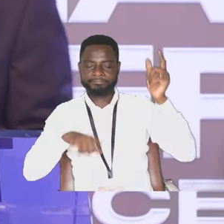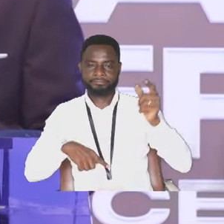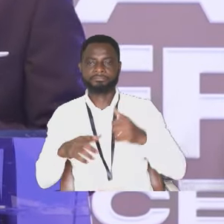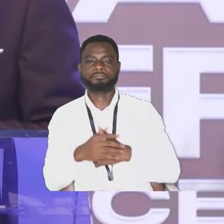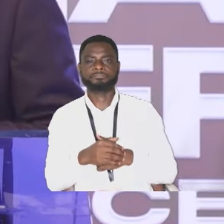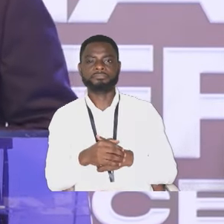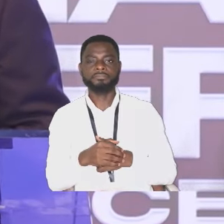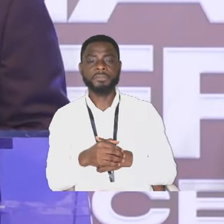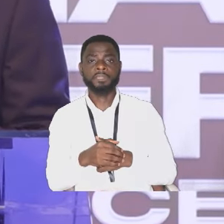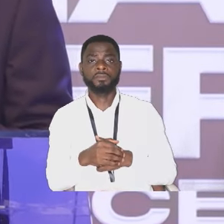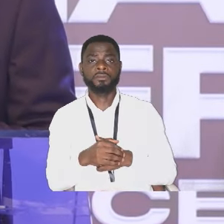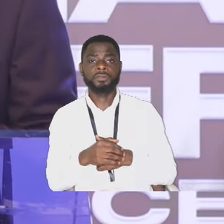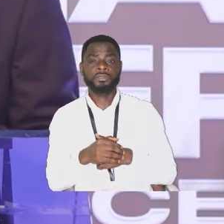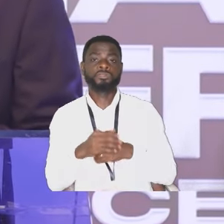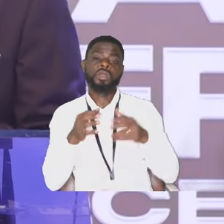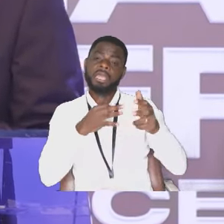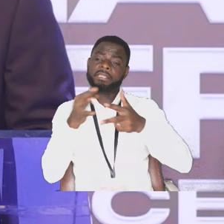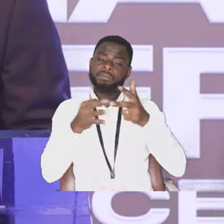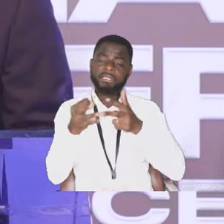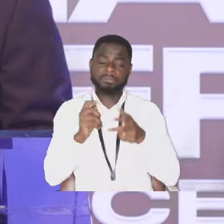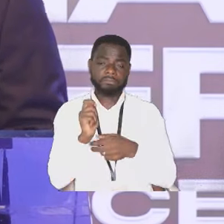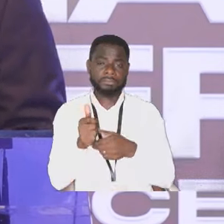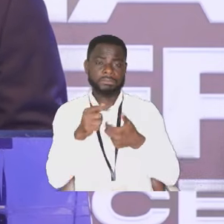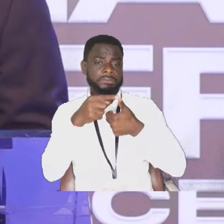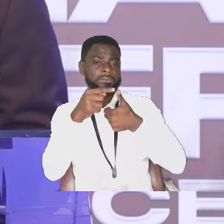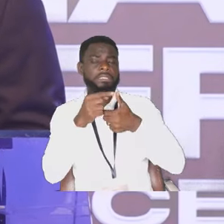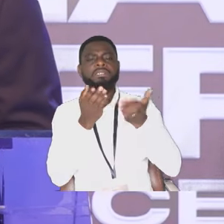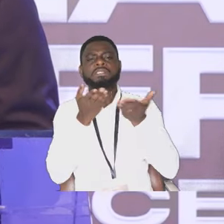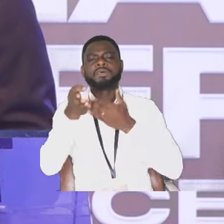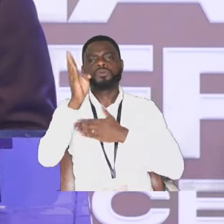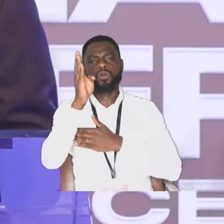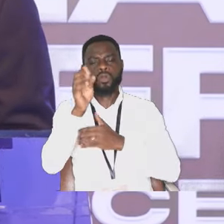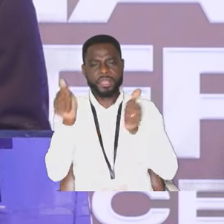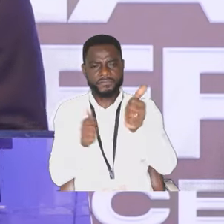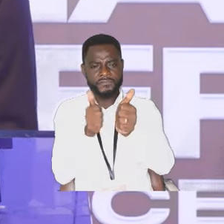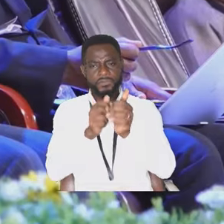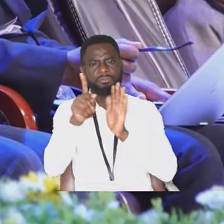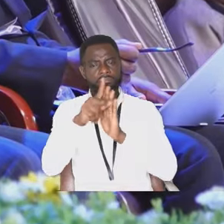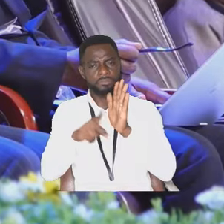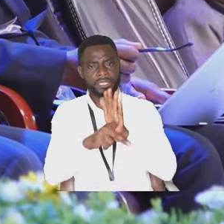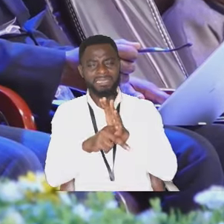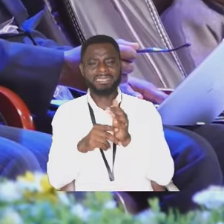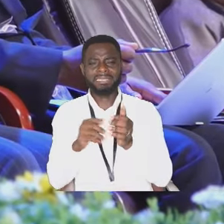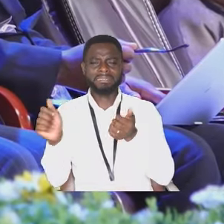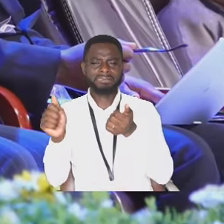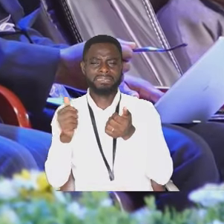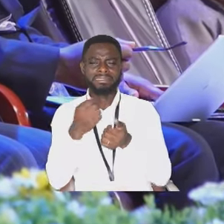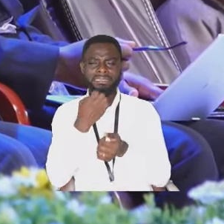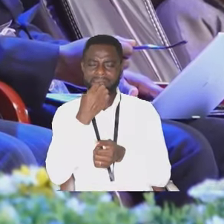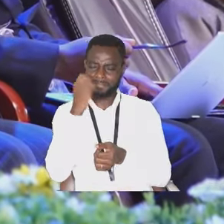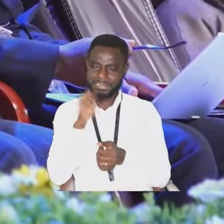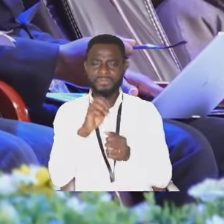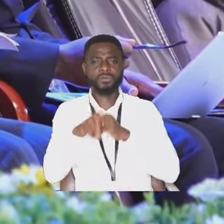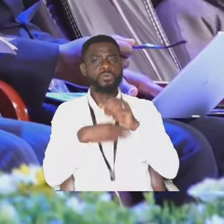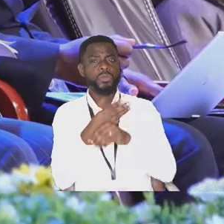So, explaining this quickly, serving God and abiding by his principles in the perverse world. The Bible in Ephesians chapter